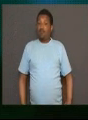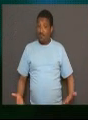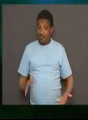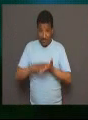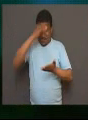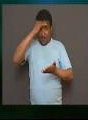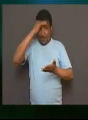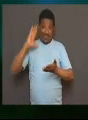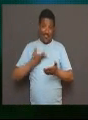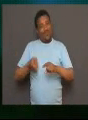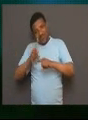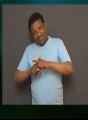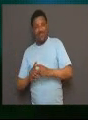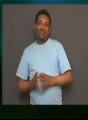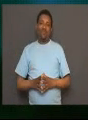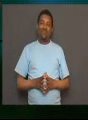Let's get back to our lesson.